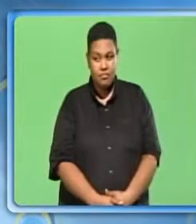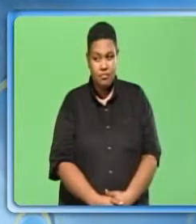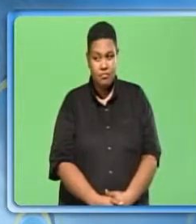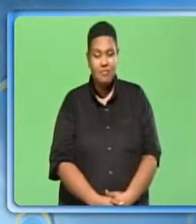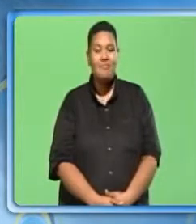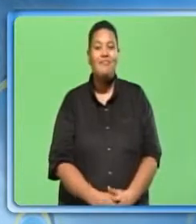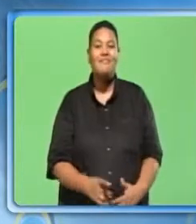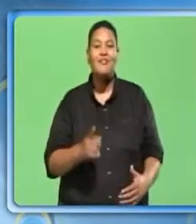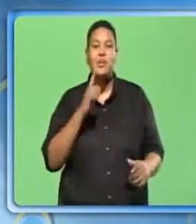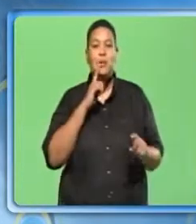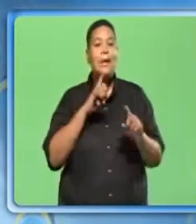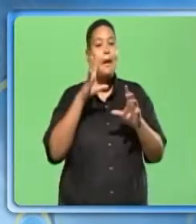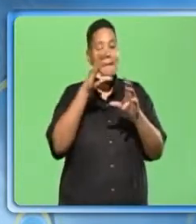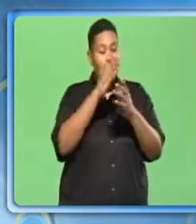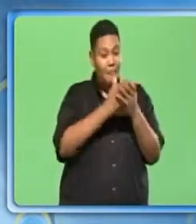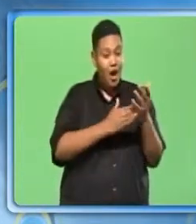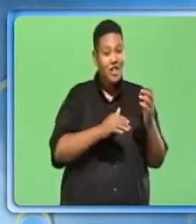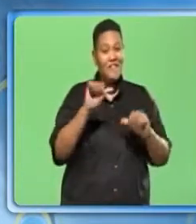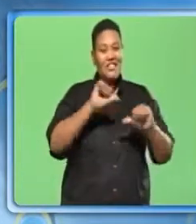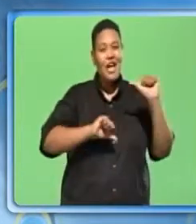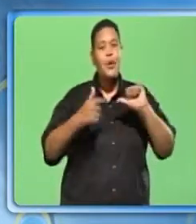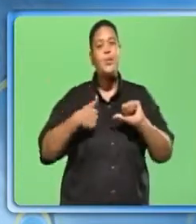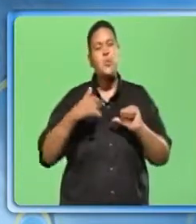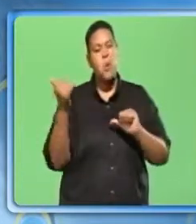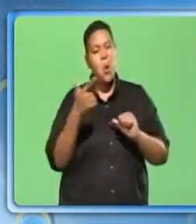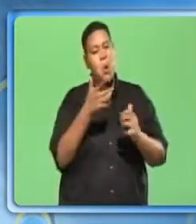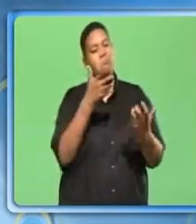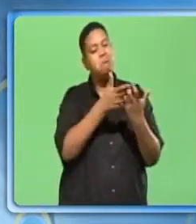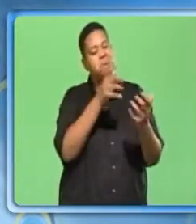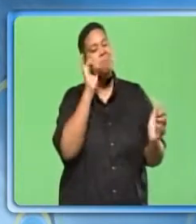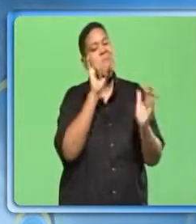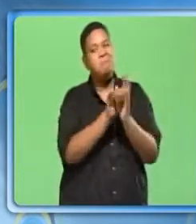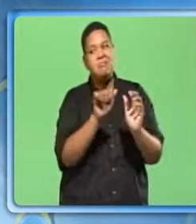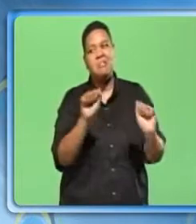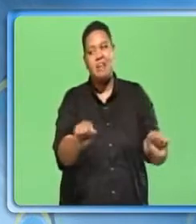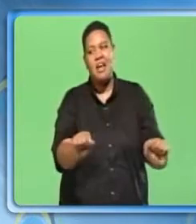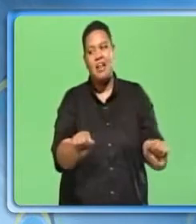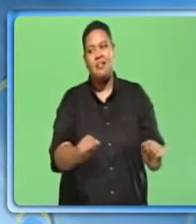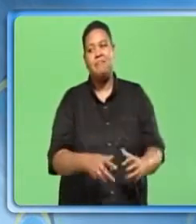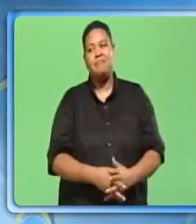It's a branch of science with which we can all identify.